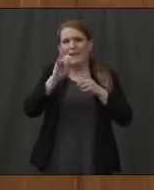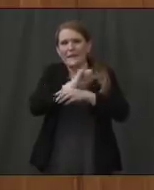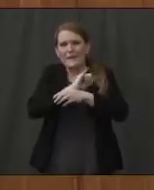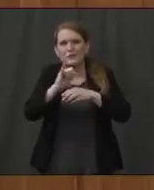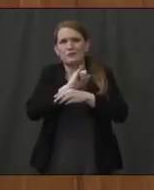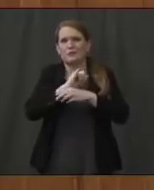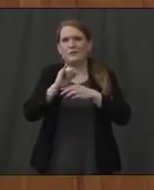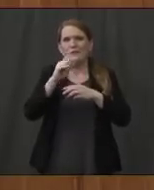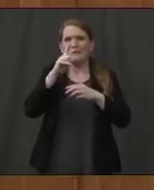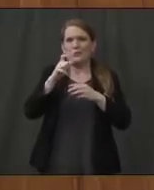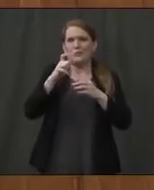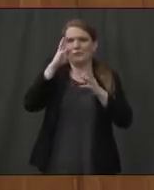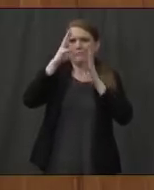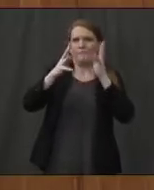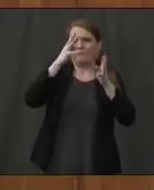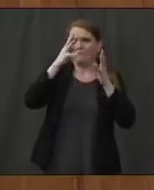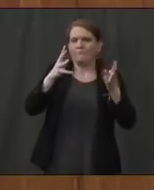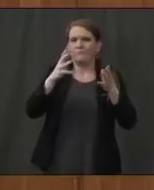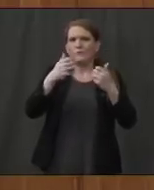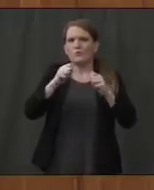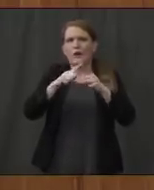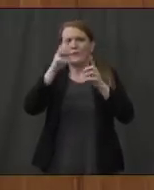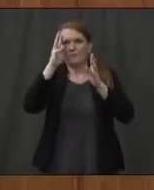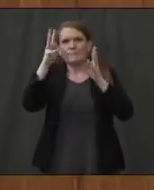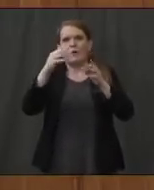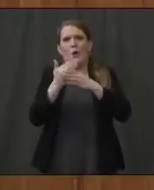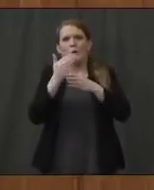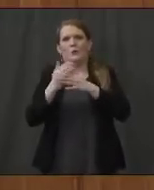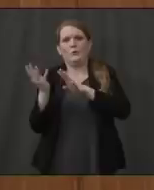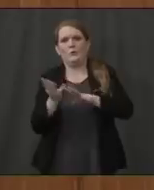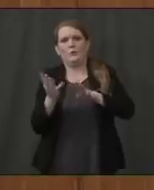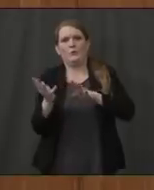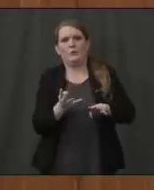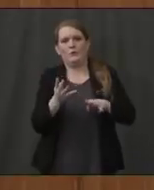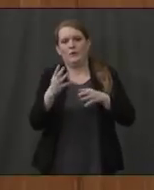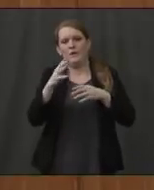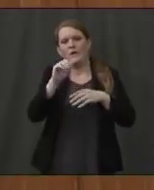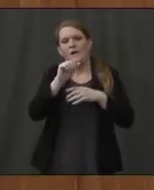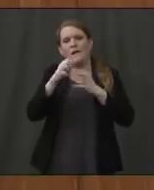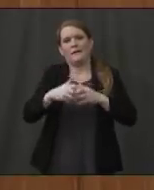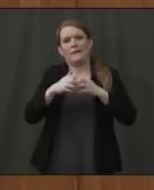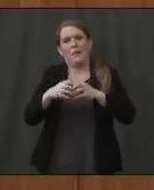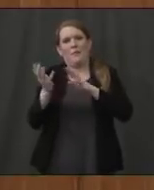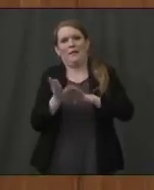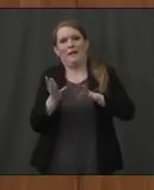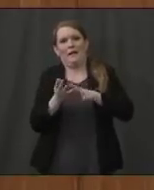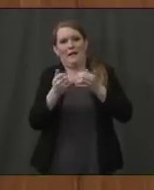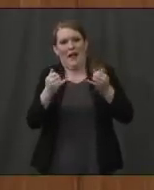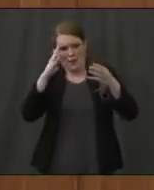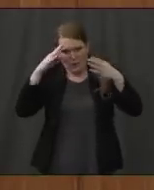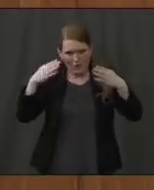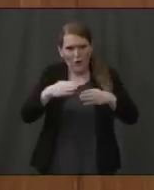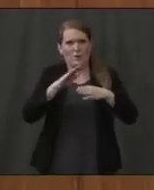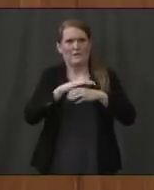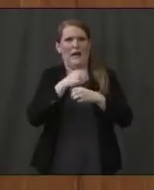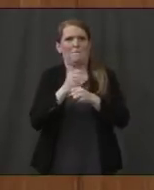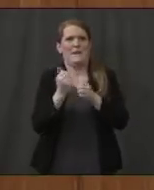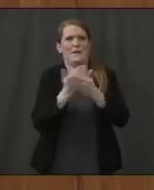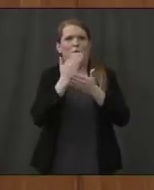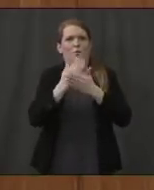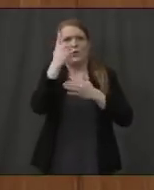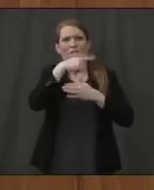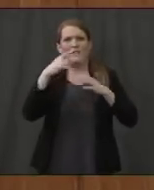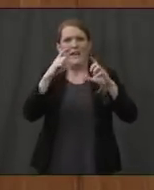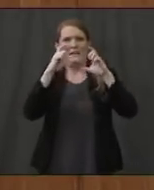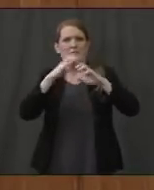the process of standing up a new assembly line around creating face shields for us. So we're seeing, again,